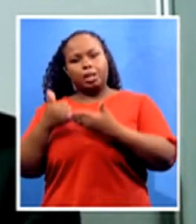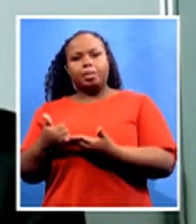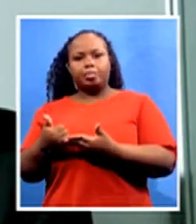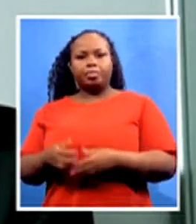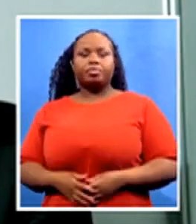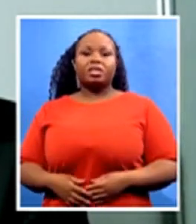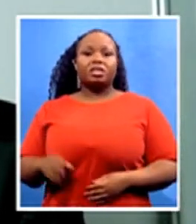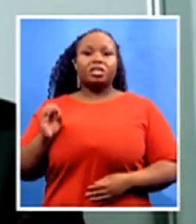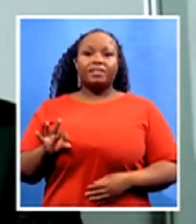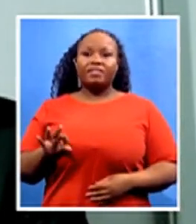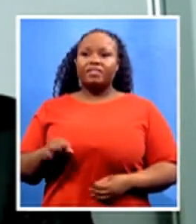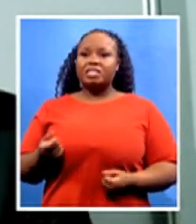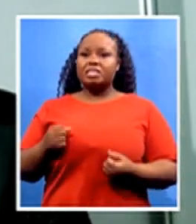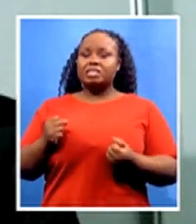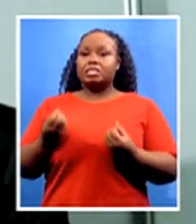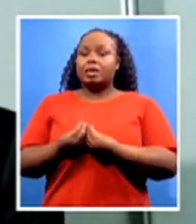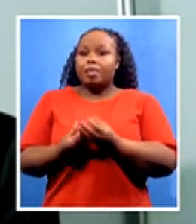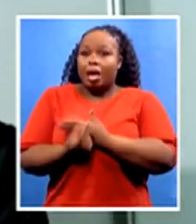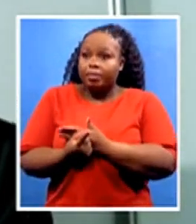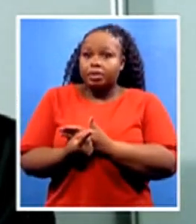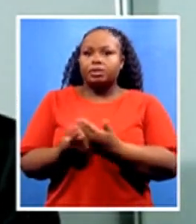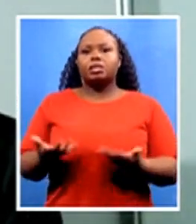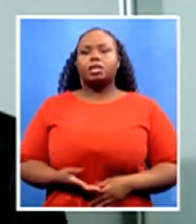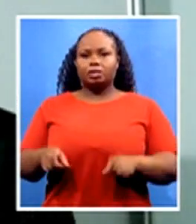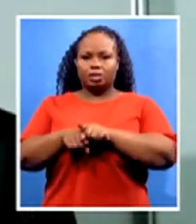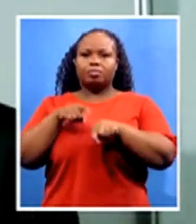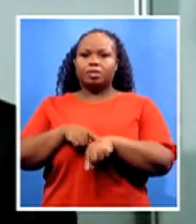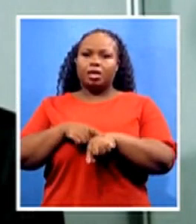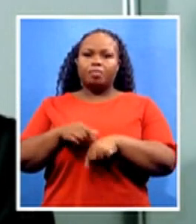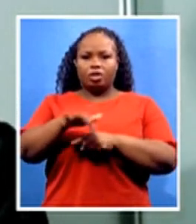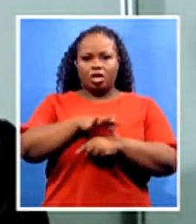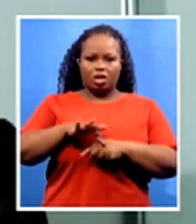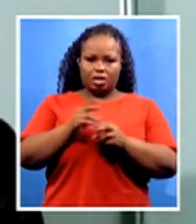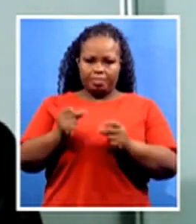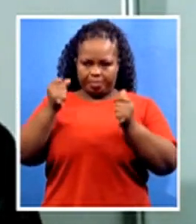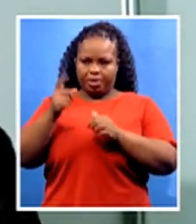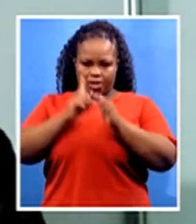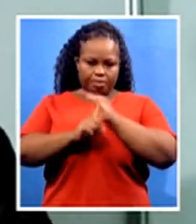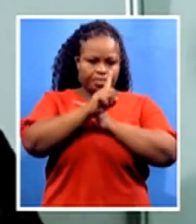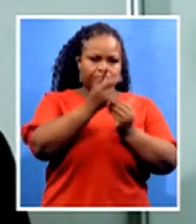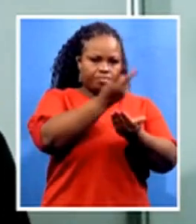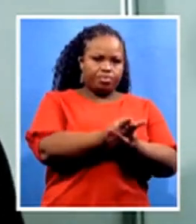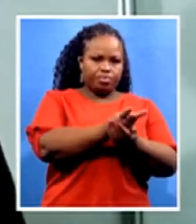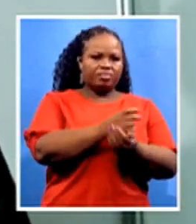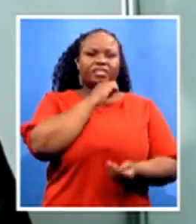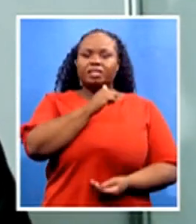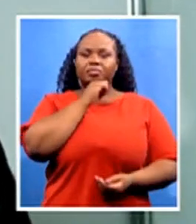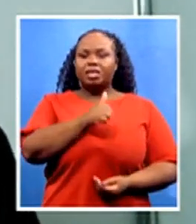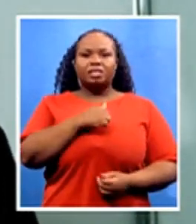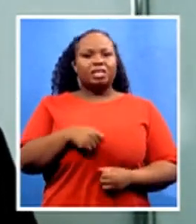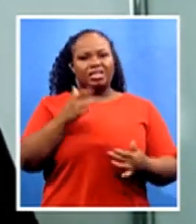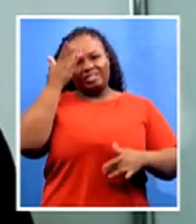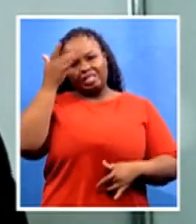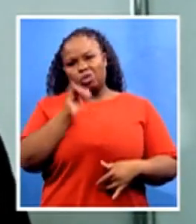emergency resuscitation area where people can be dealt with irrespective of what kind of complication they get. Generally, people just get